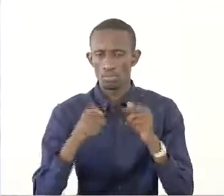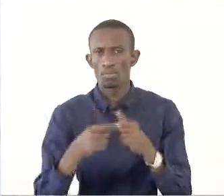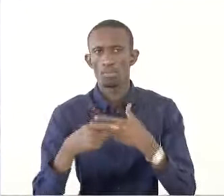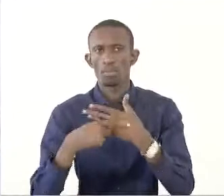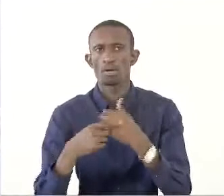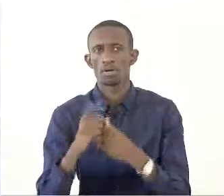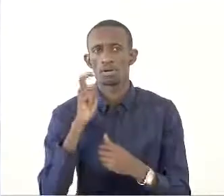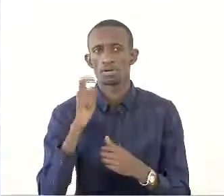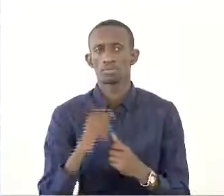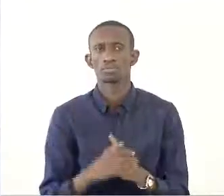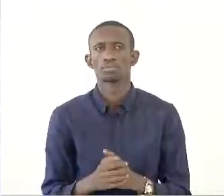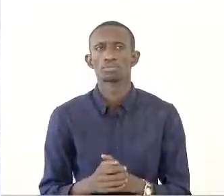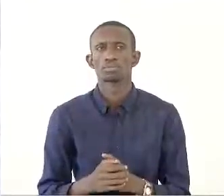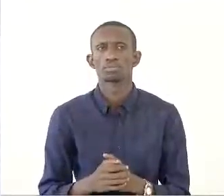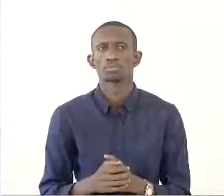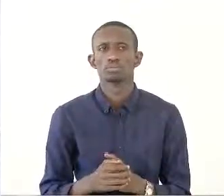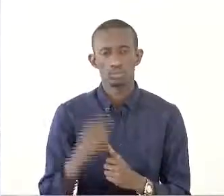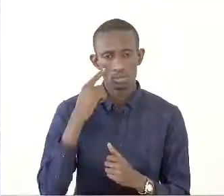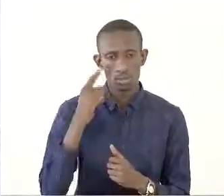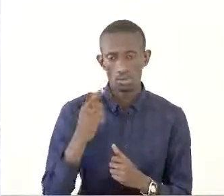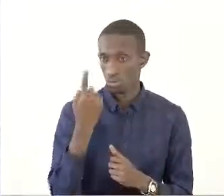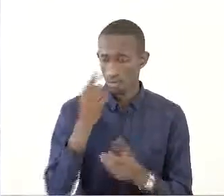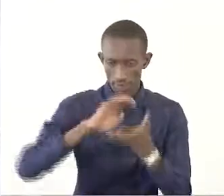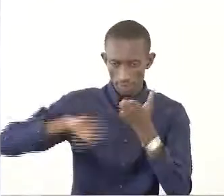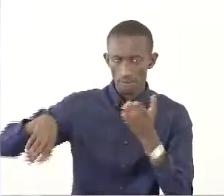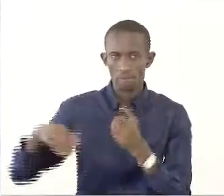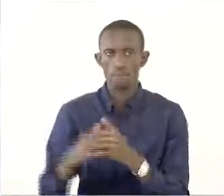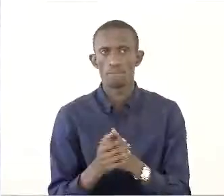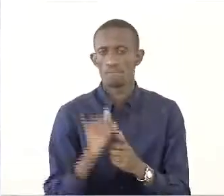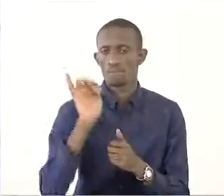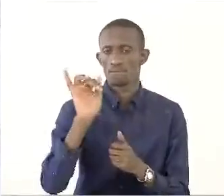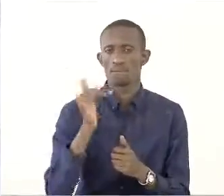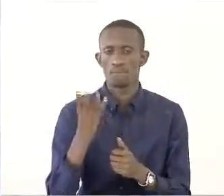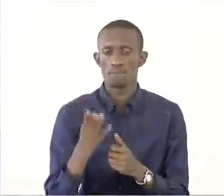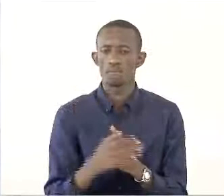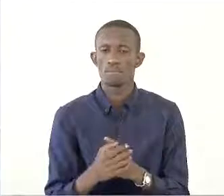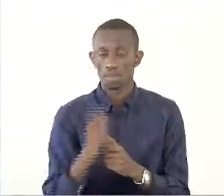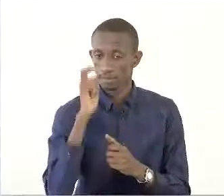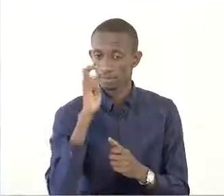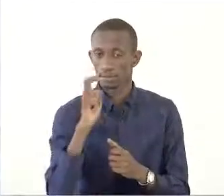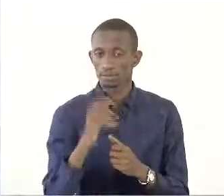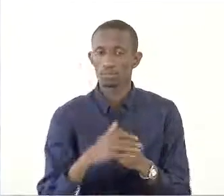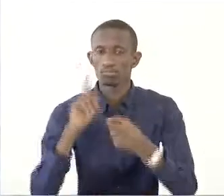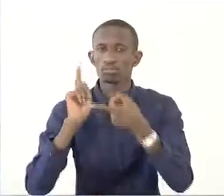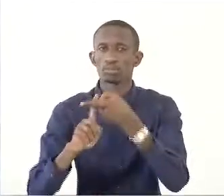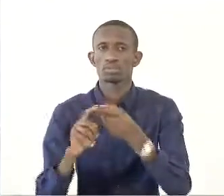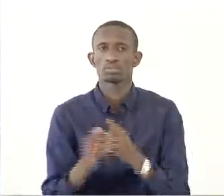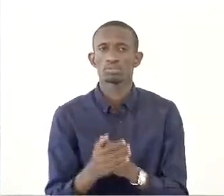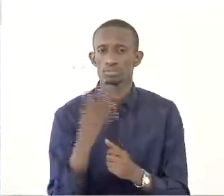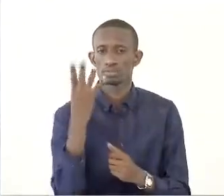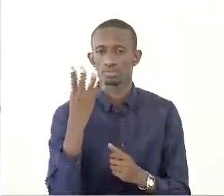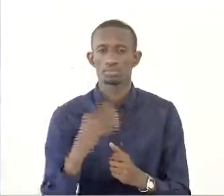x. I get 1 goes out, and I remain with the x plus